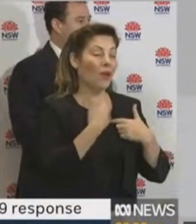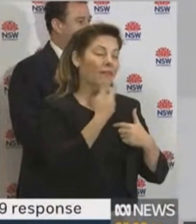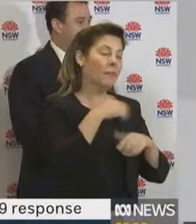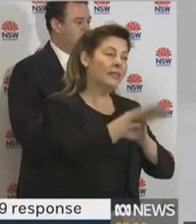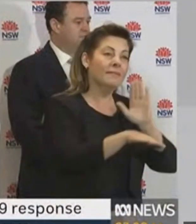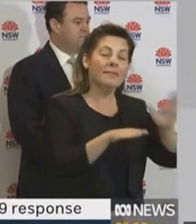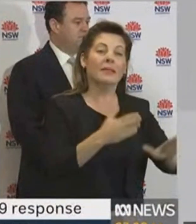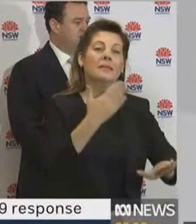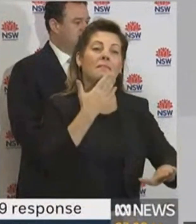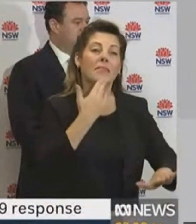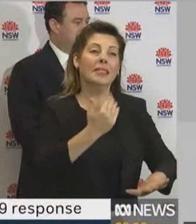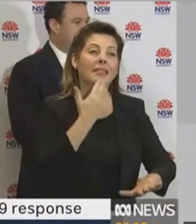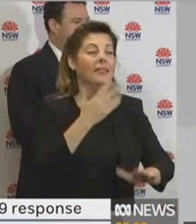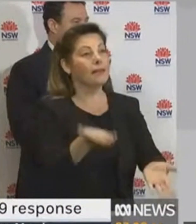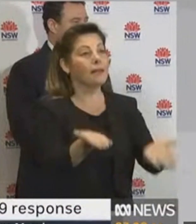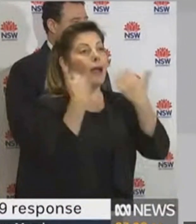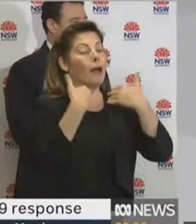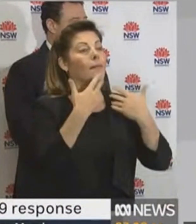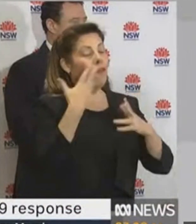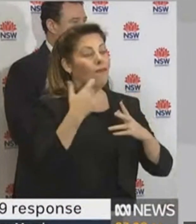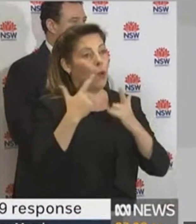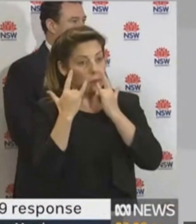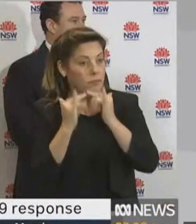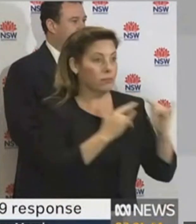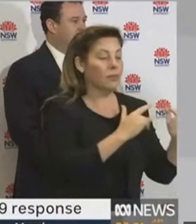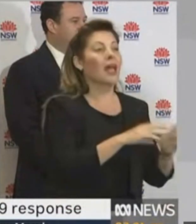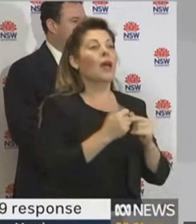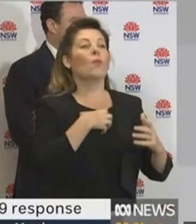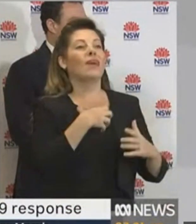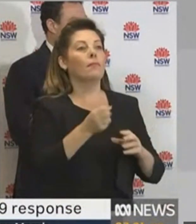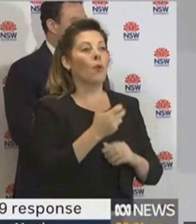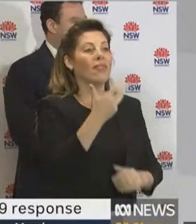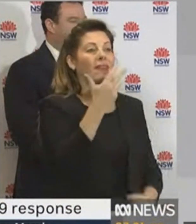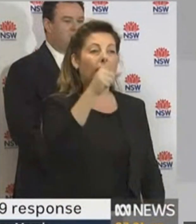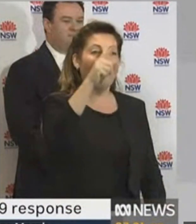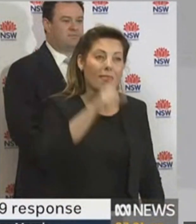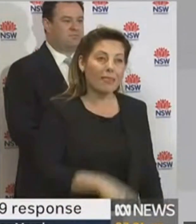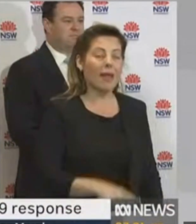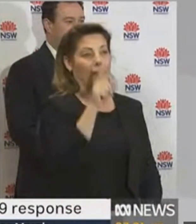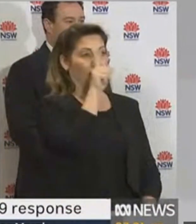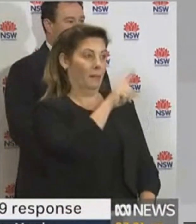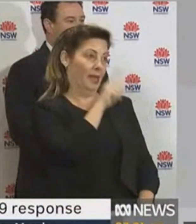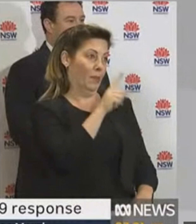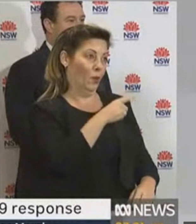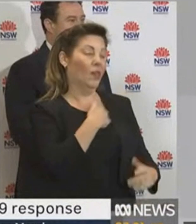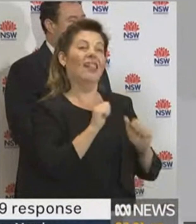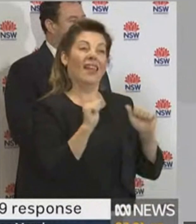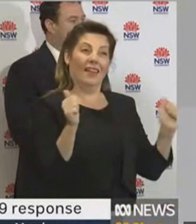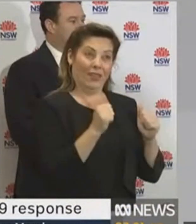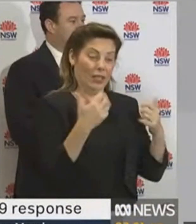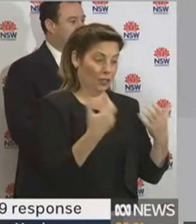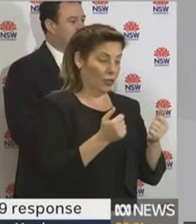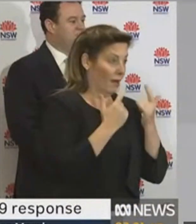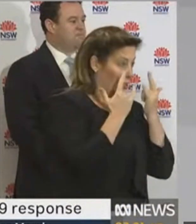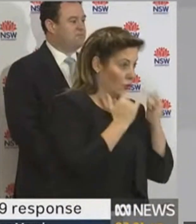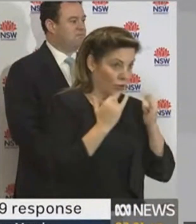more than 9,400 people come forward and get tested, another outstanding result. Please remember, if you have the slightest symptoms,